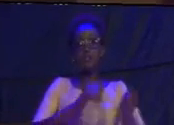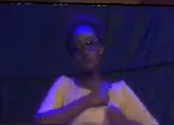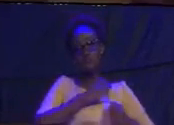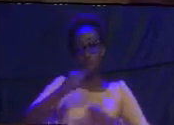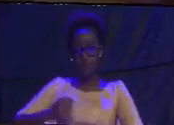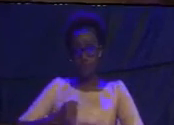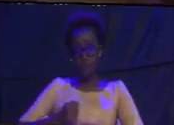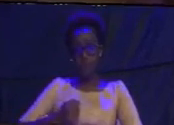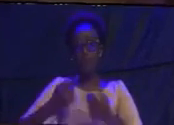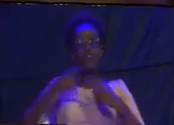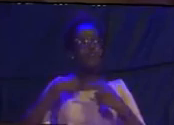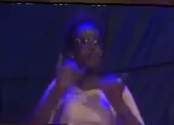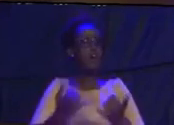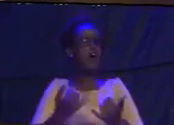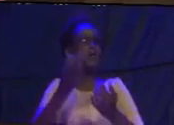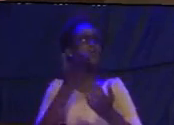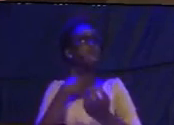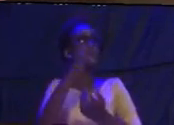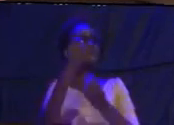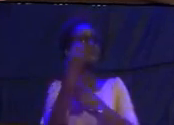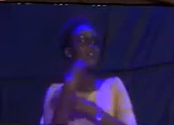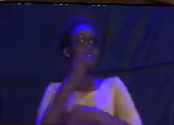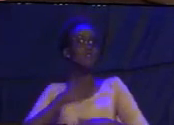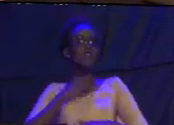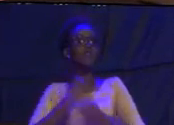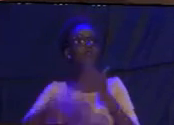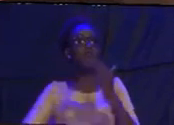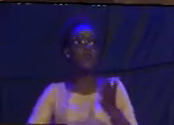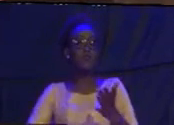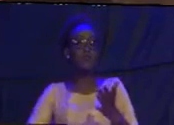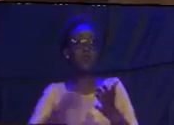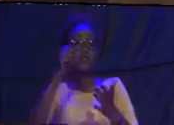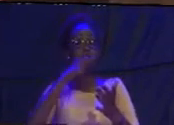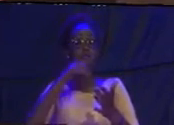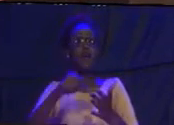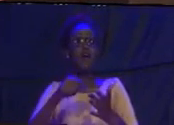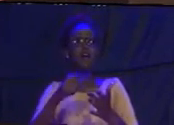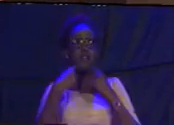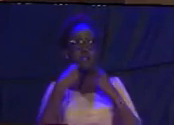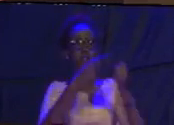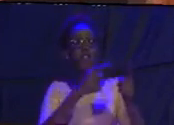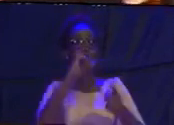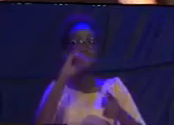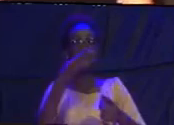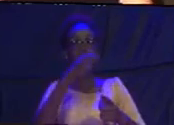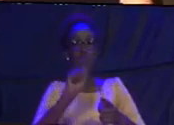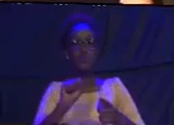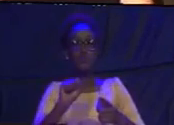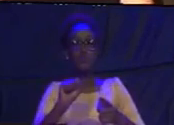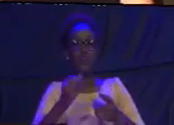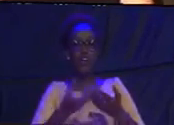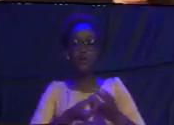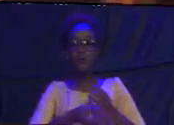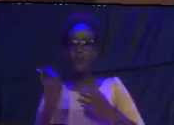question for you. What should I do? And the man said to Joshua, take